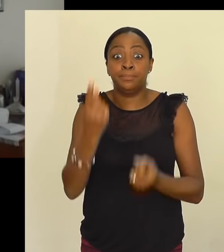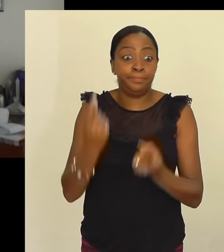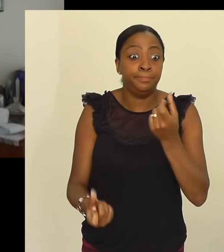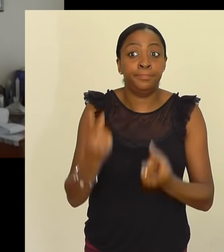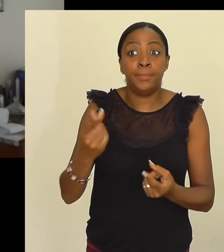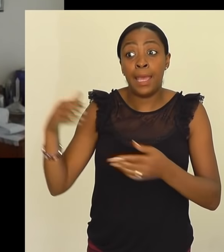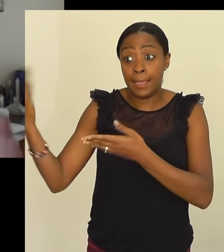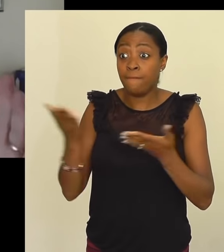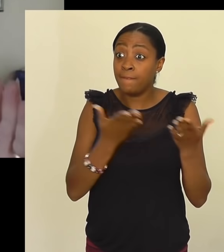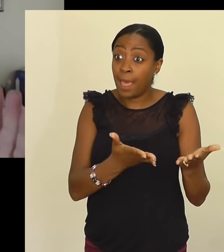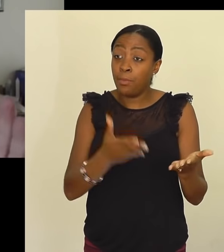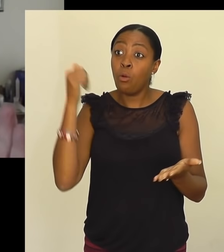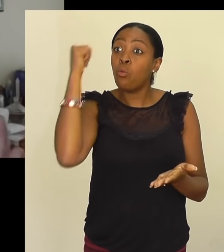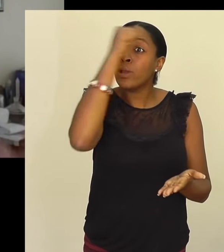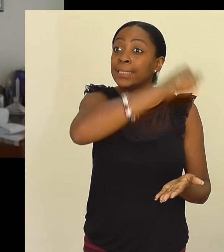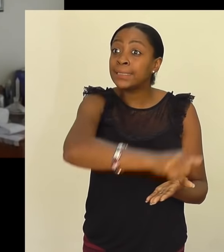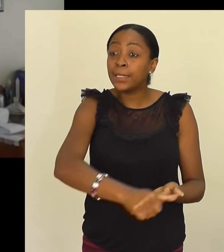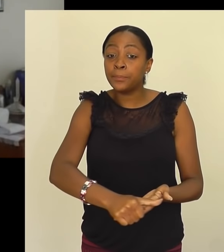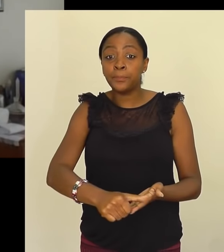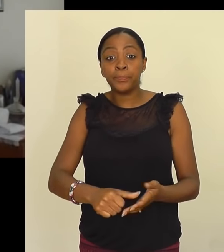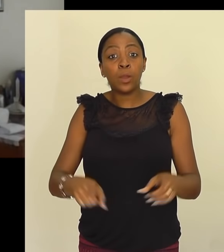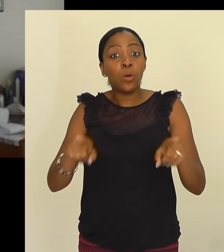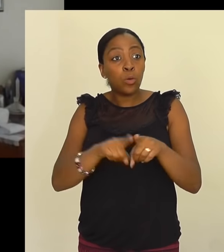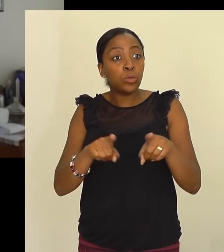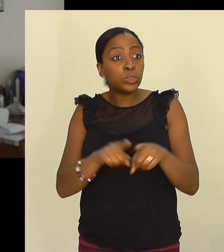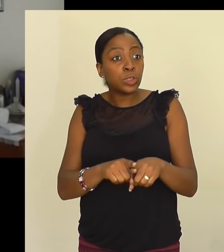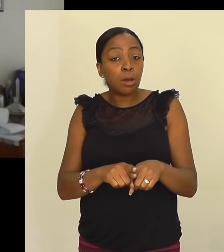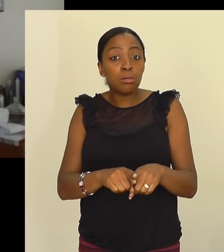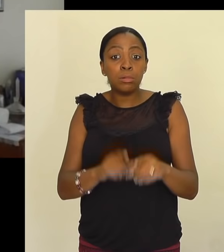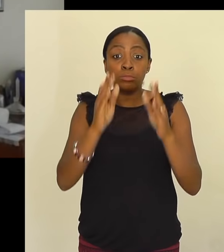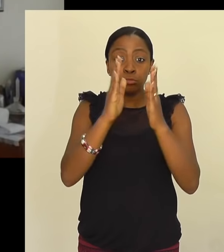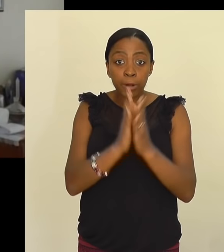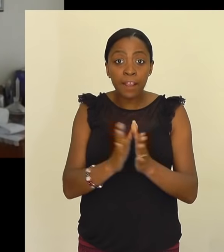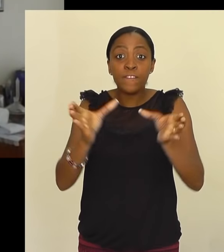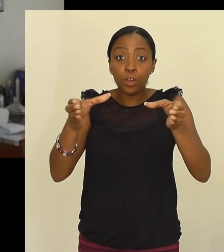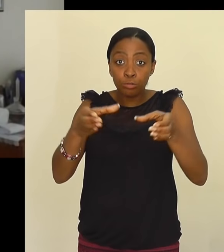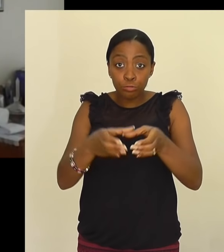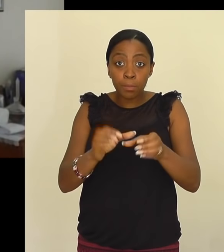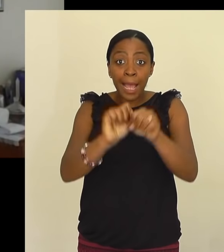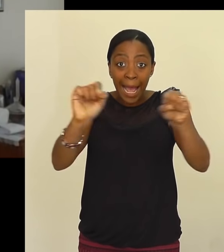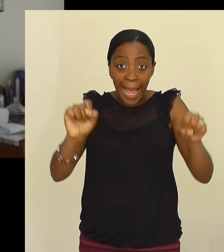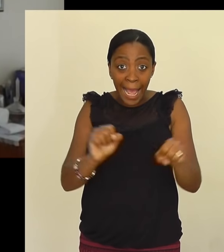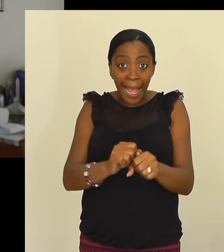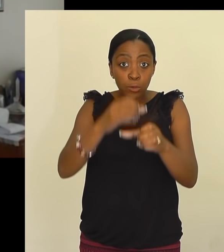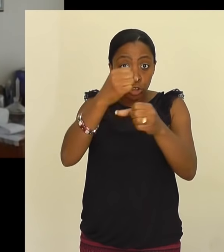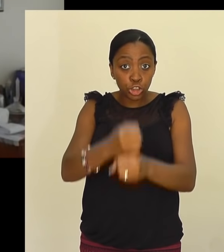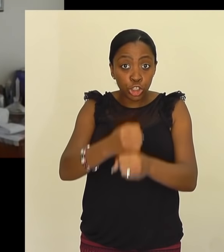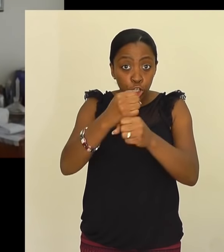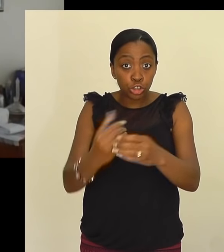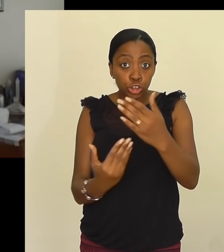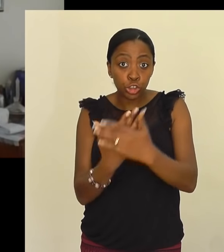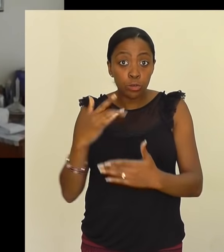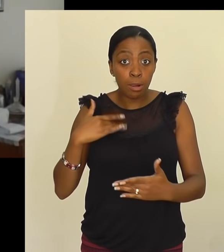to bring us out of lockdown. We pray for the group at New Life who are seeking to do the same thing with relation to our church